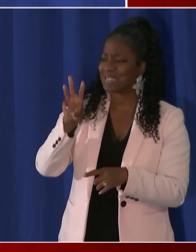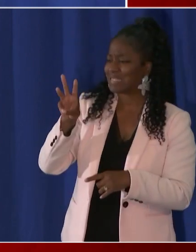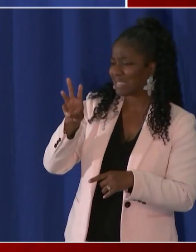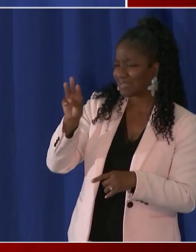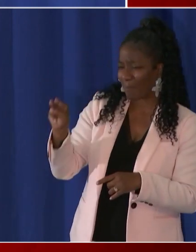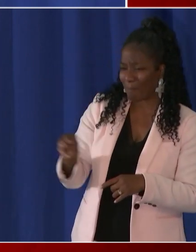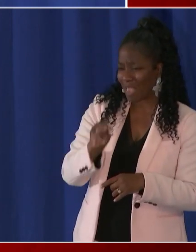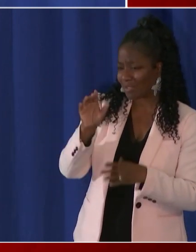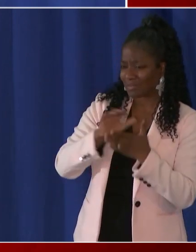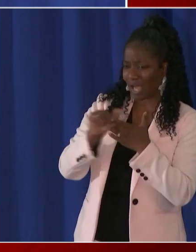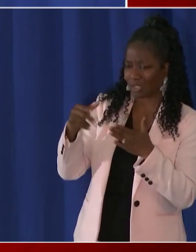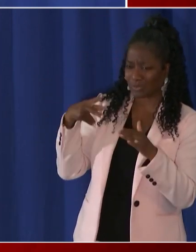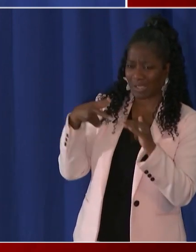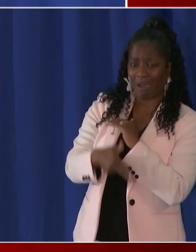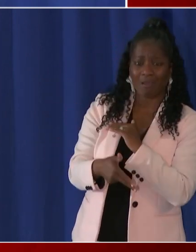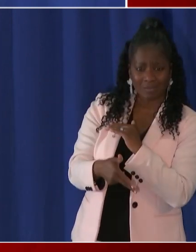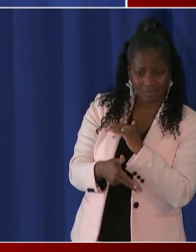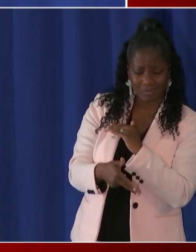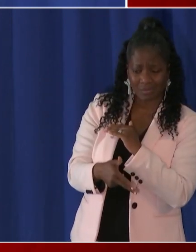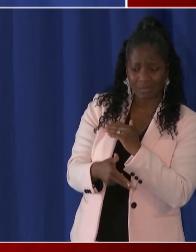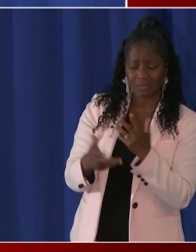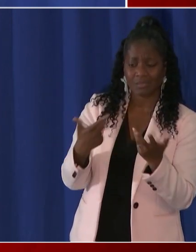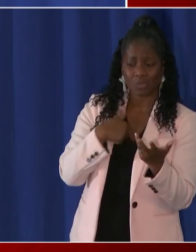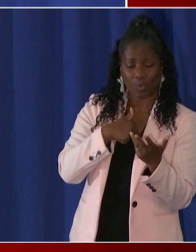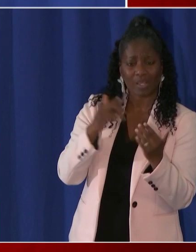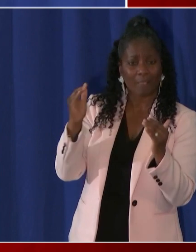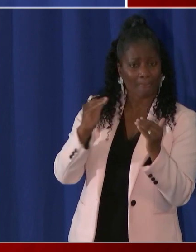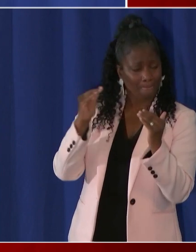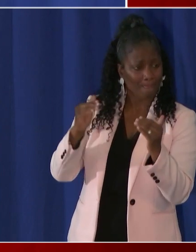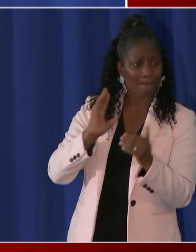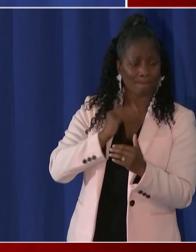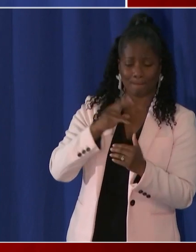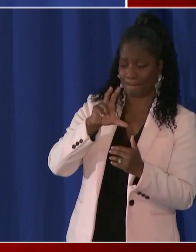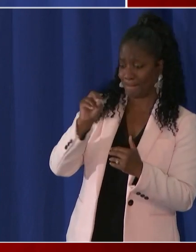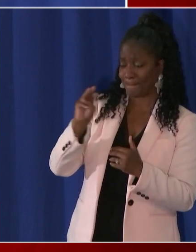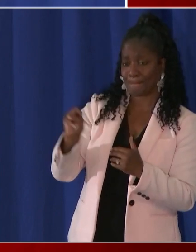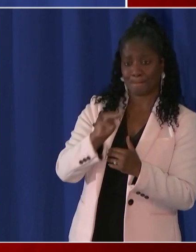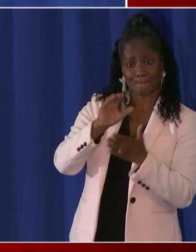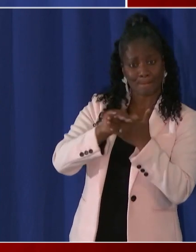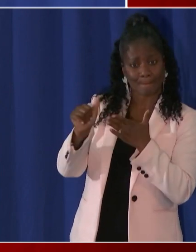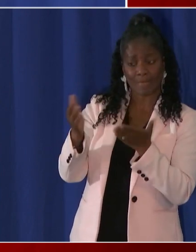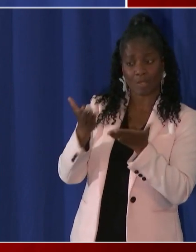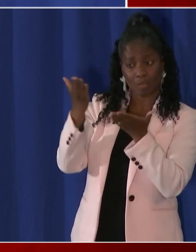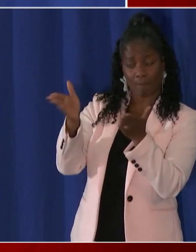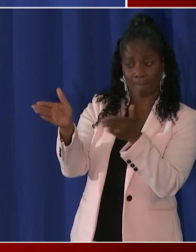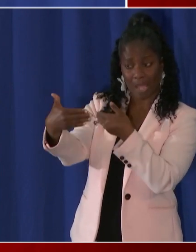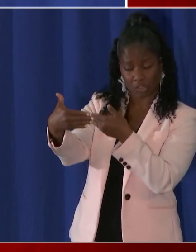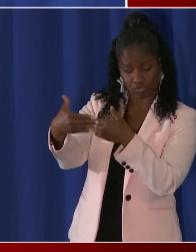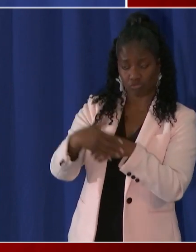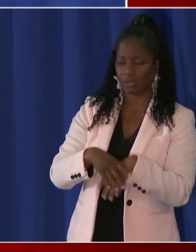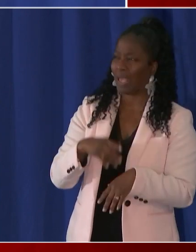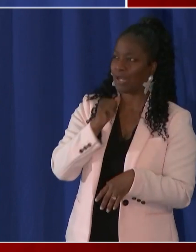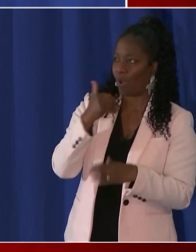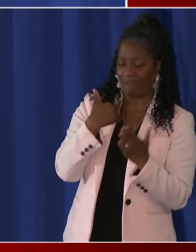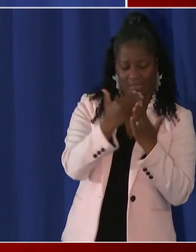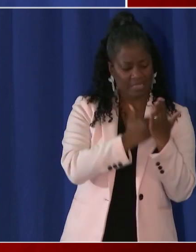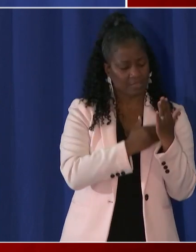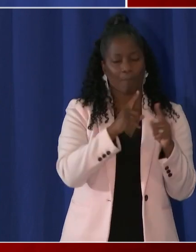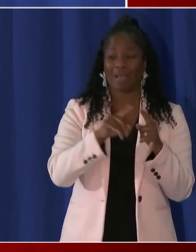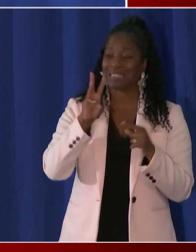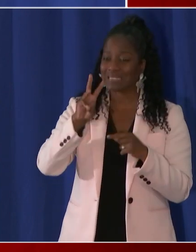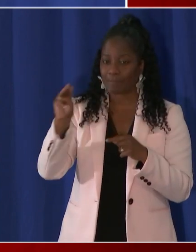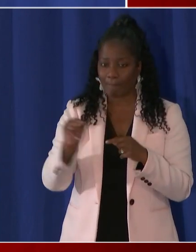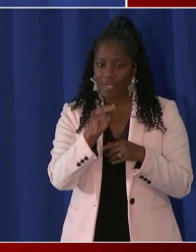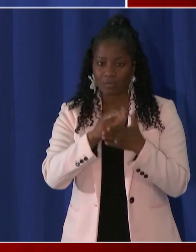million was cut. So we advanced a $30 million package. I don't have the list in front of me, but $6